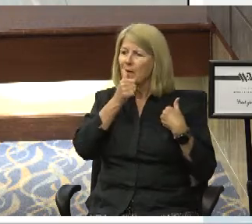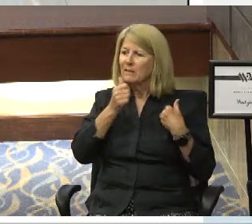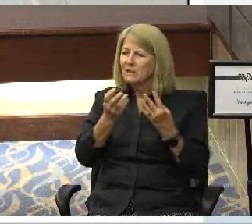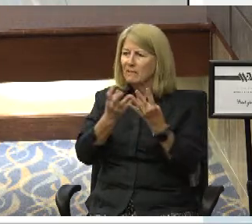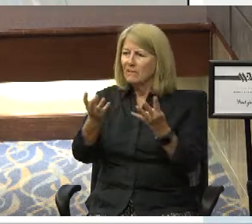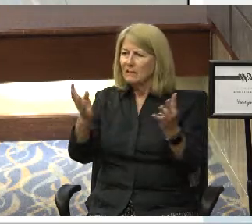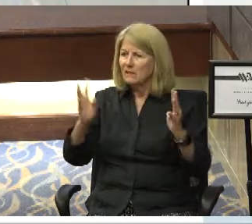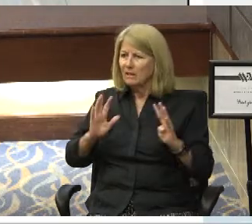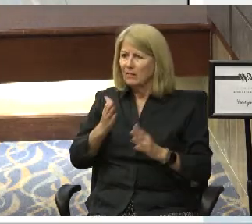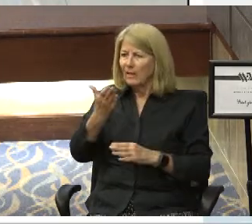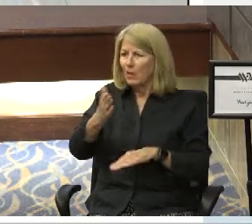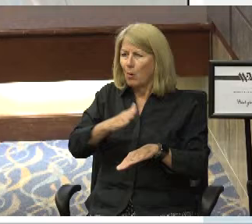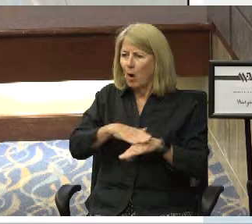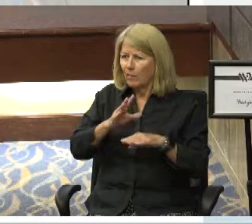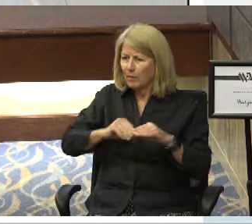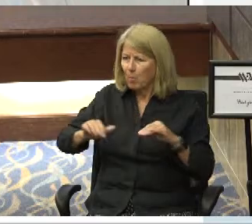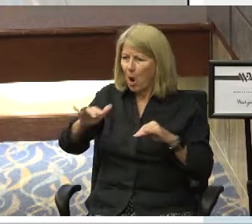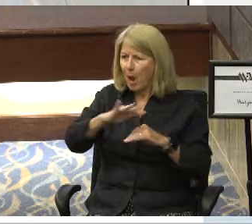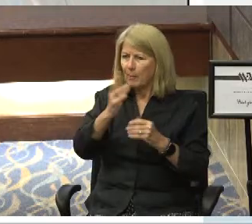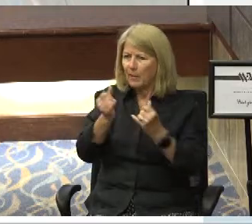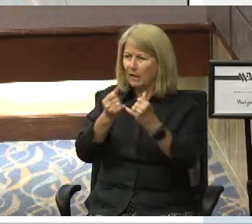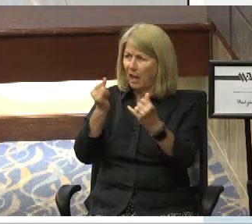there along the property lines,